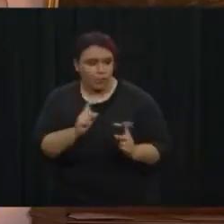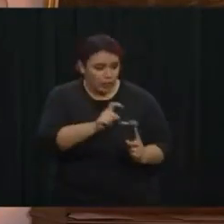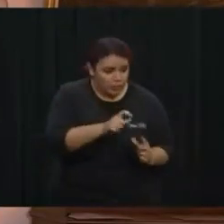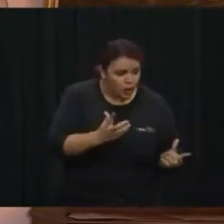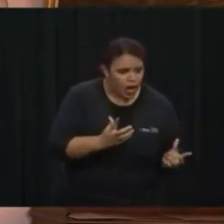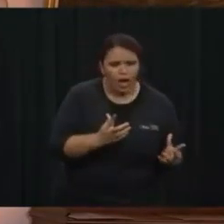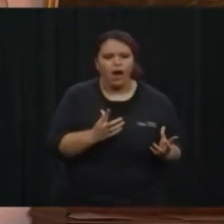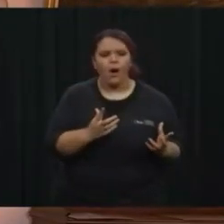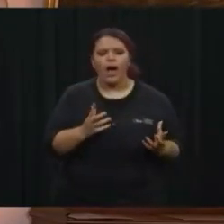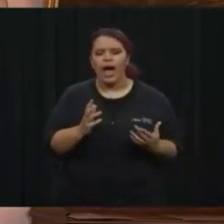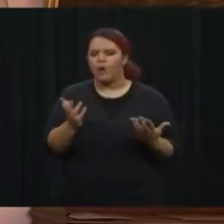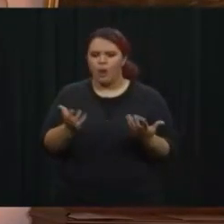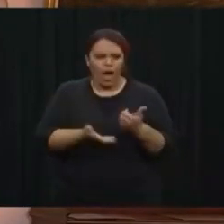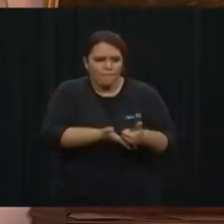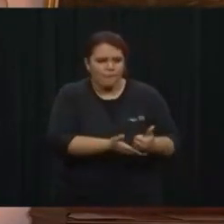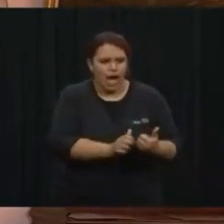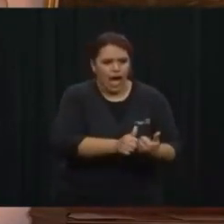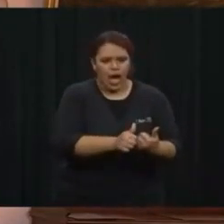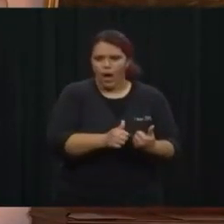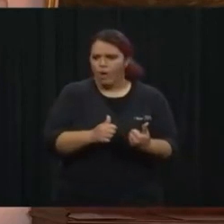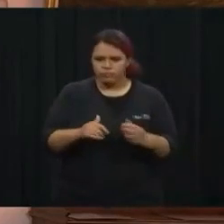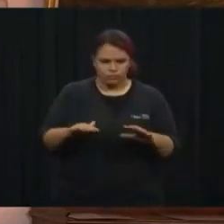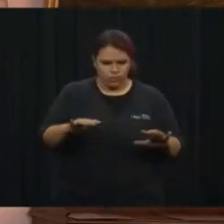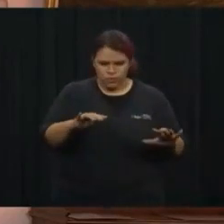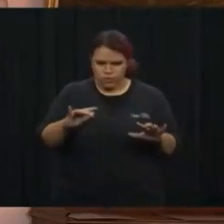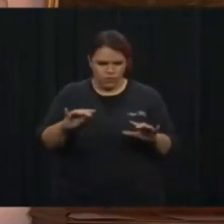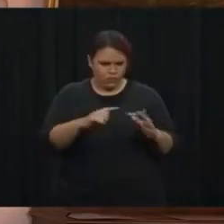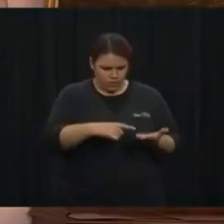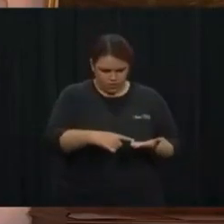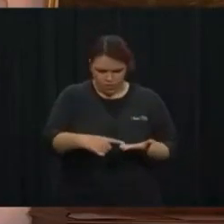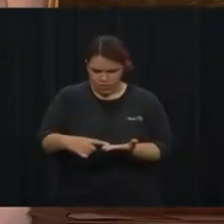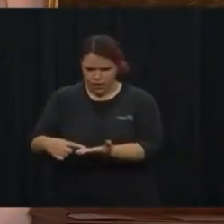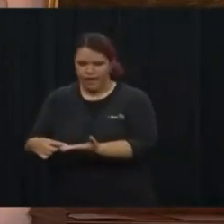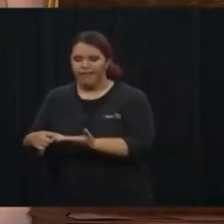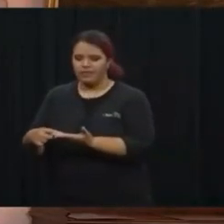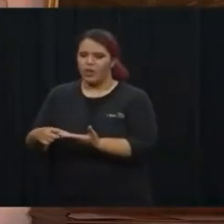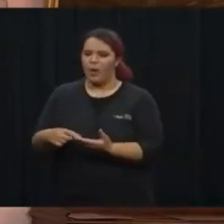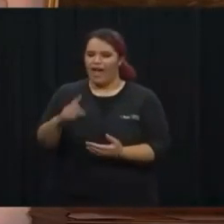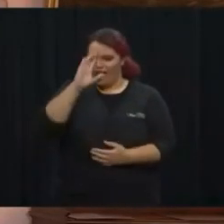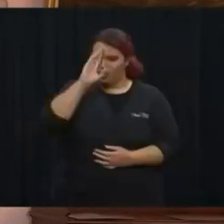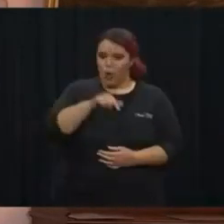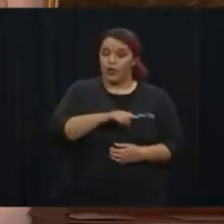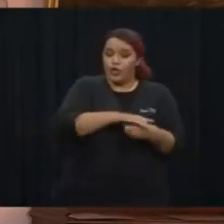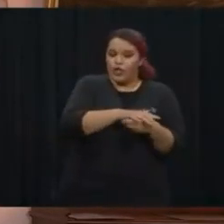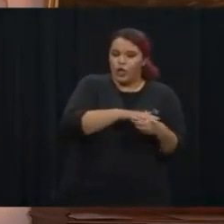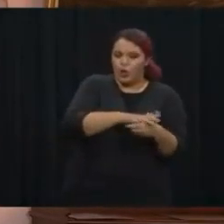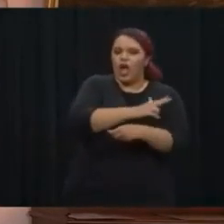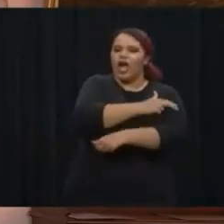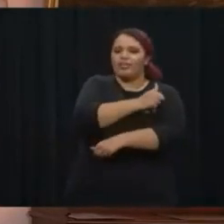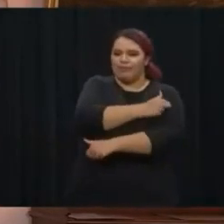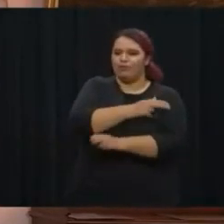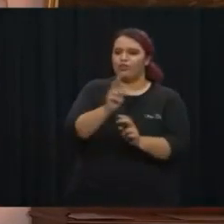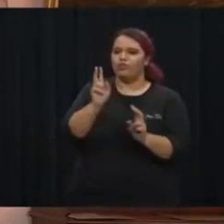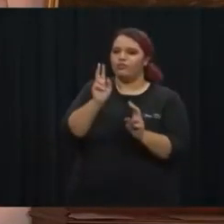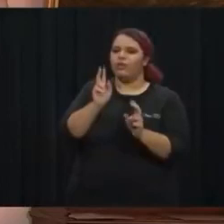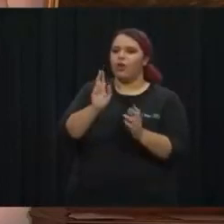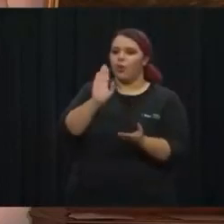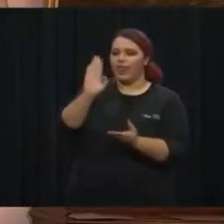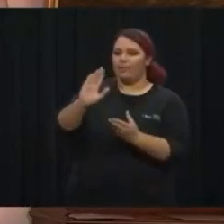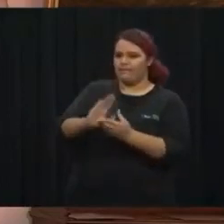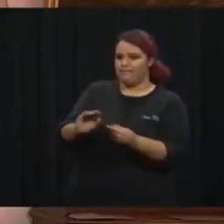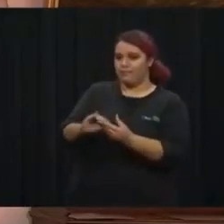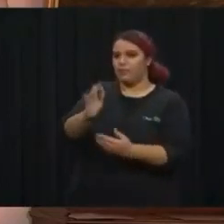having difficulty making payroll. And so I say that to say, all of them have dropped all competition. They're all working together, depending